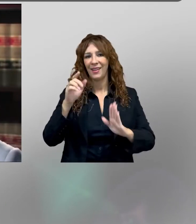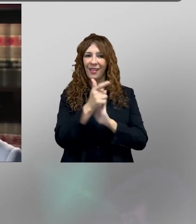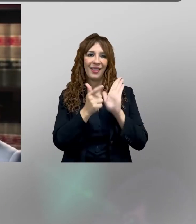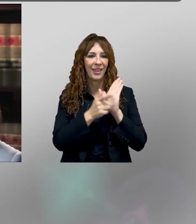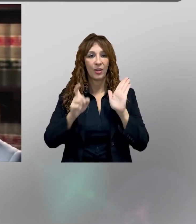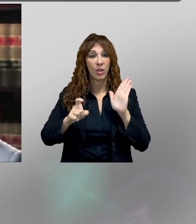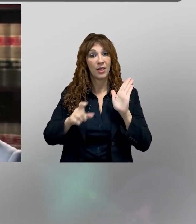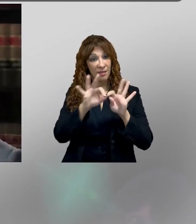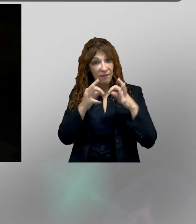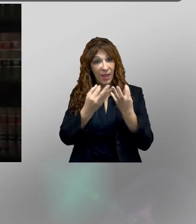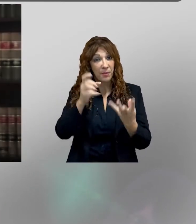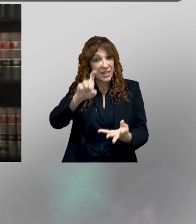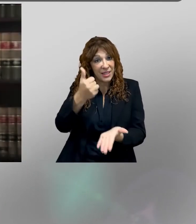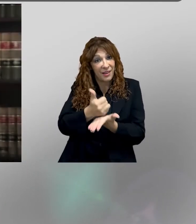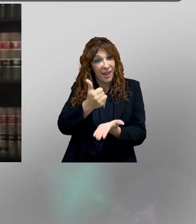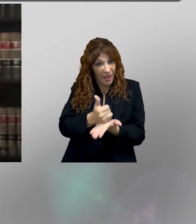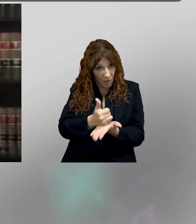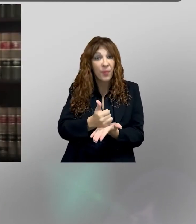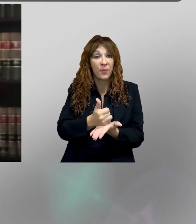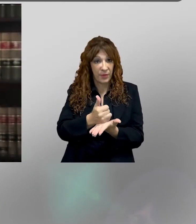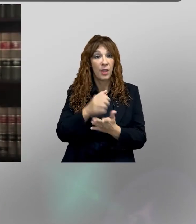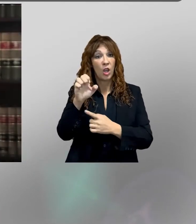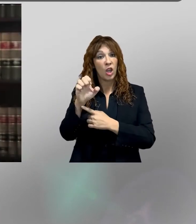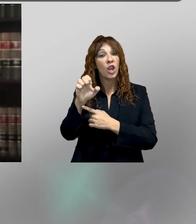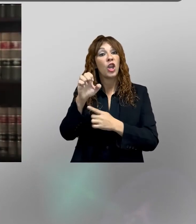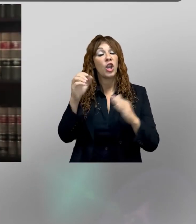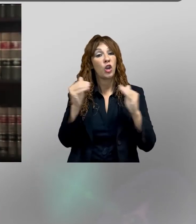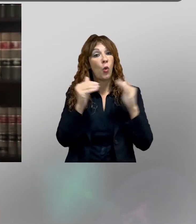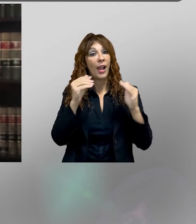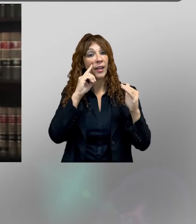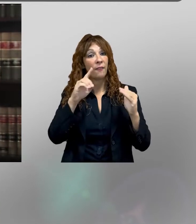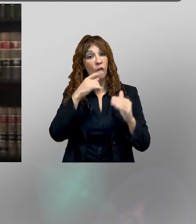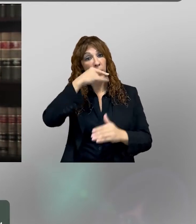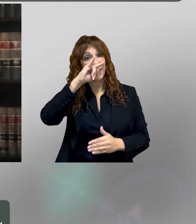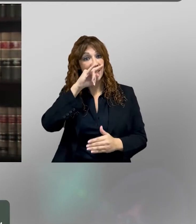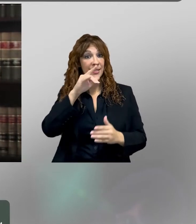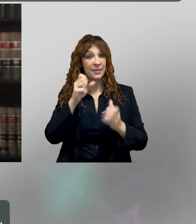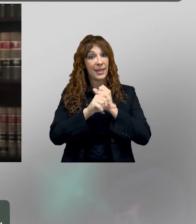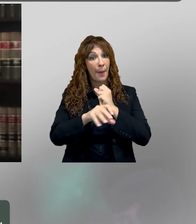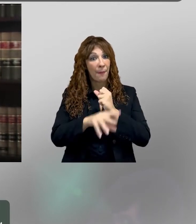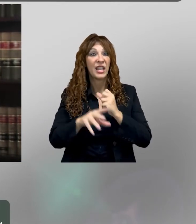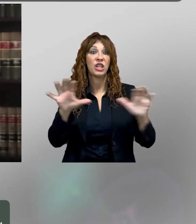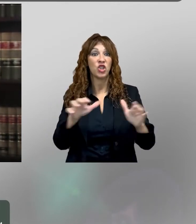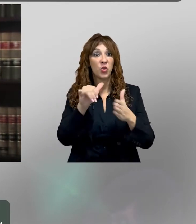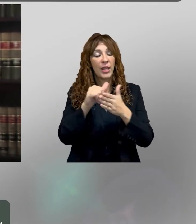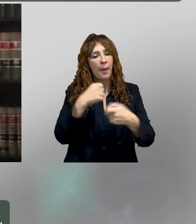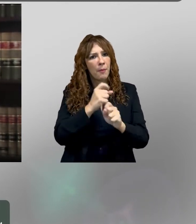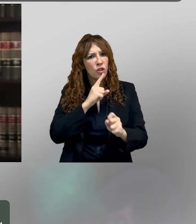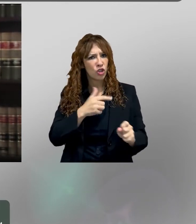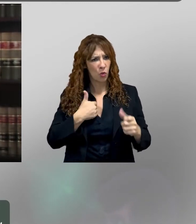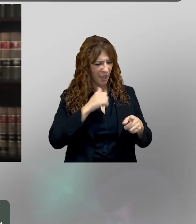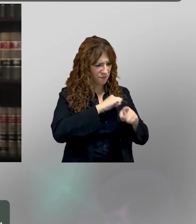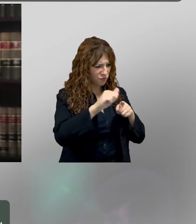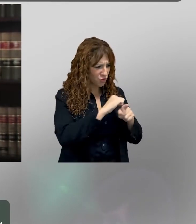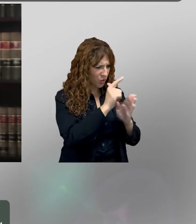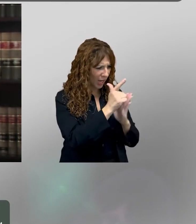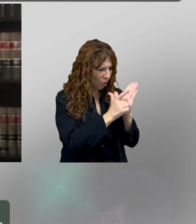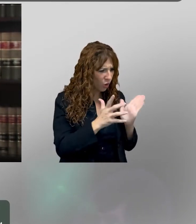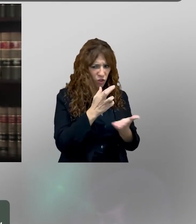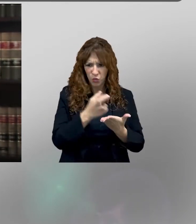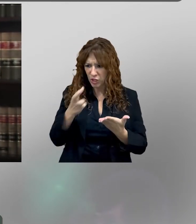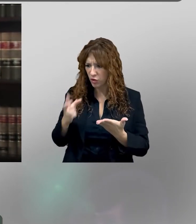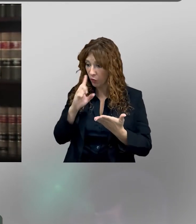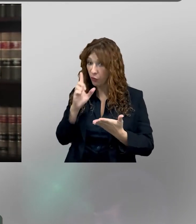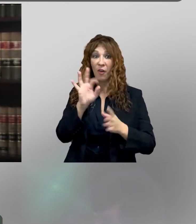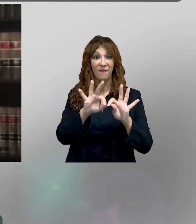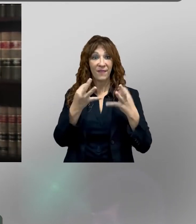so families need this help. And the Equality for Kids campaign is doing just that. It's making sure that we have trained lawyers and resources necessary so